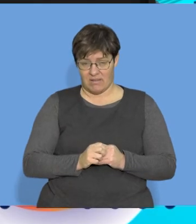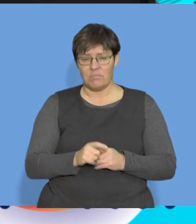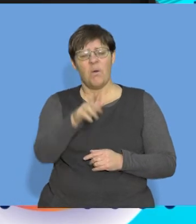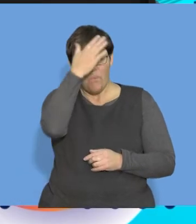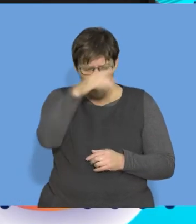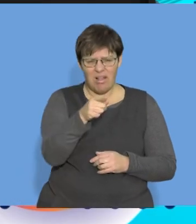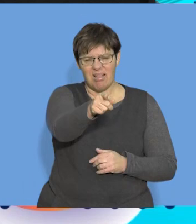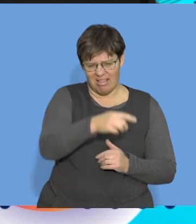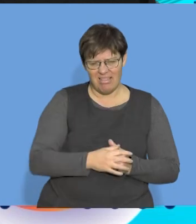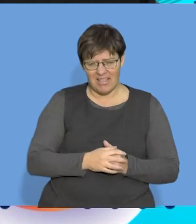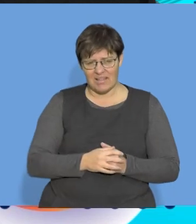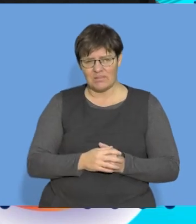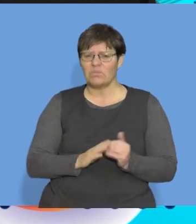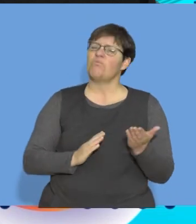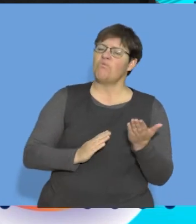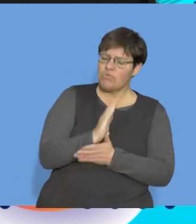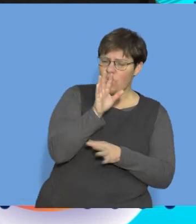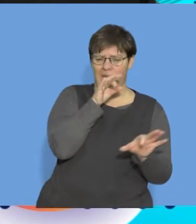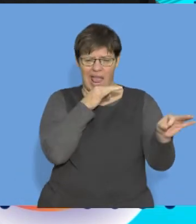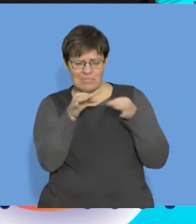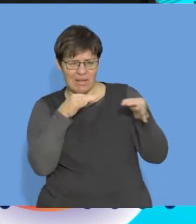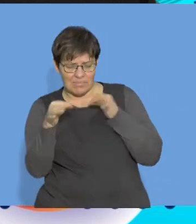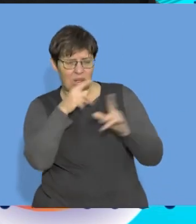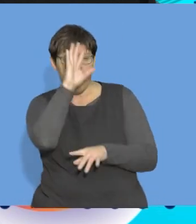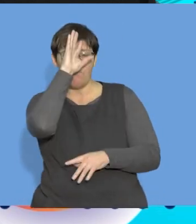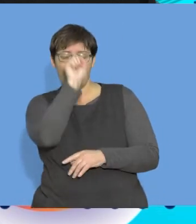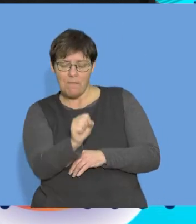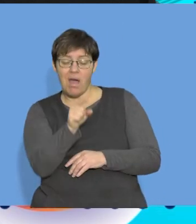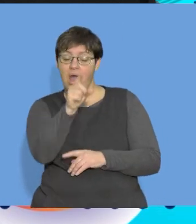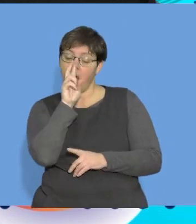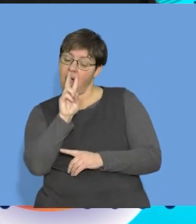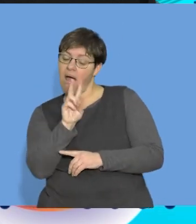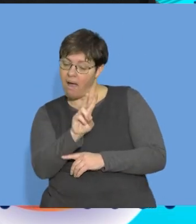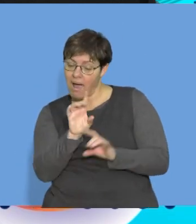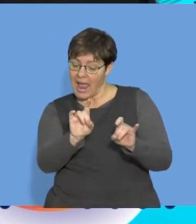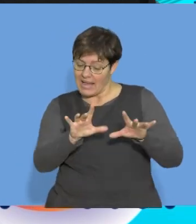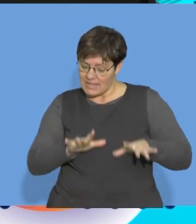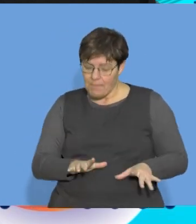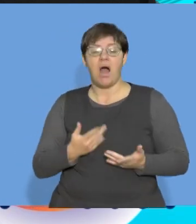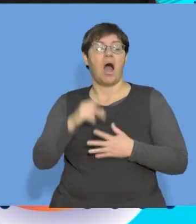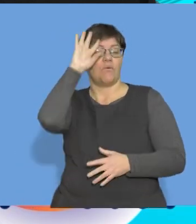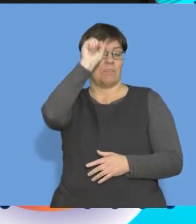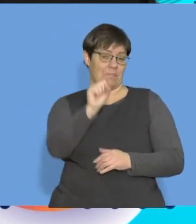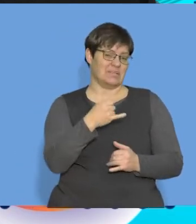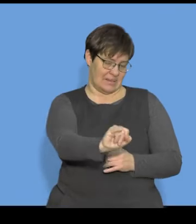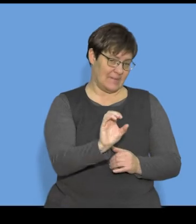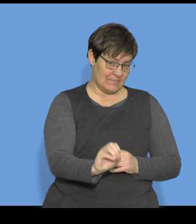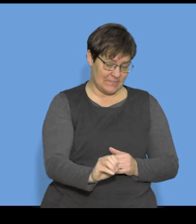you know the types of neurons. We'll just go through them and to remind you so that when you sit for your exams, you still